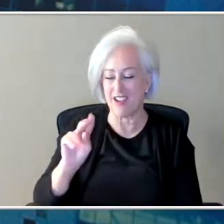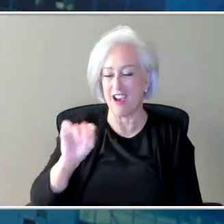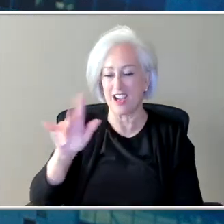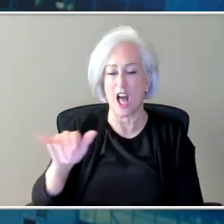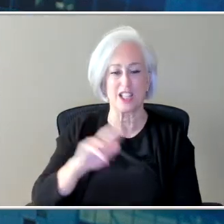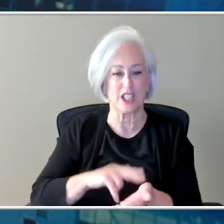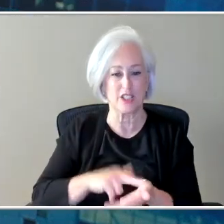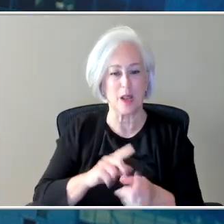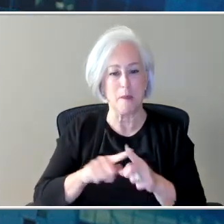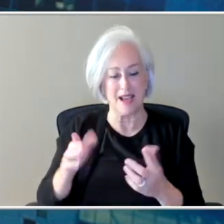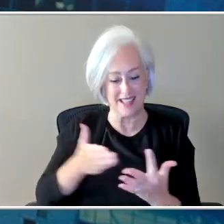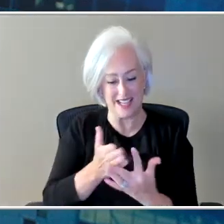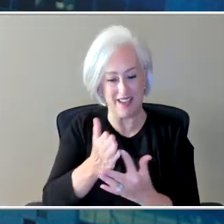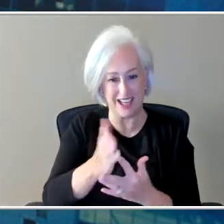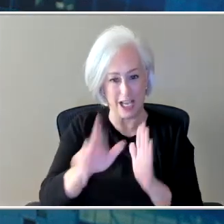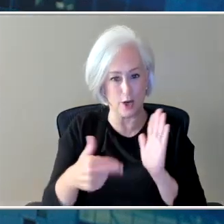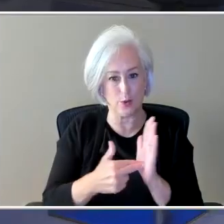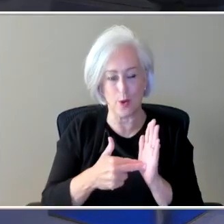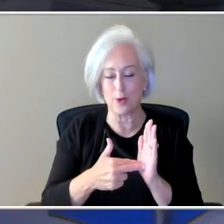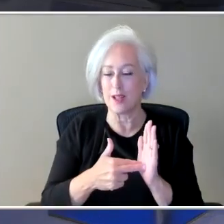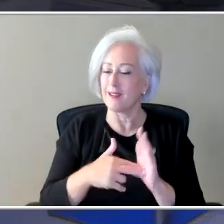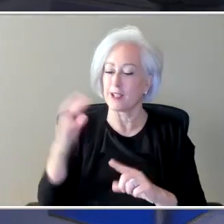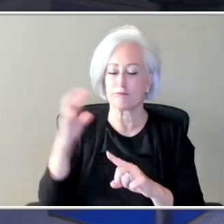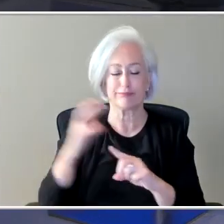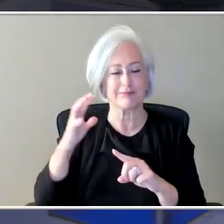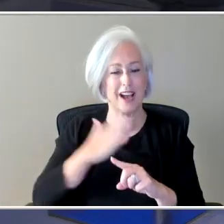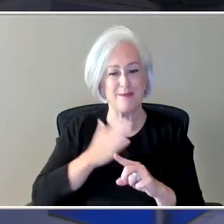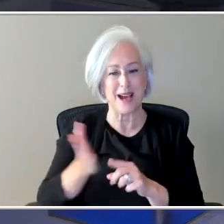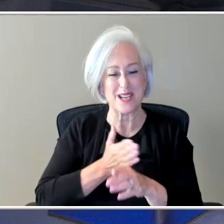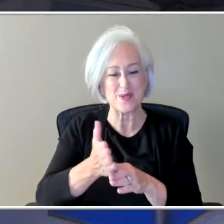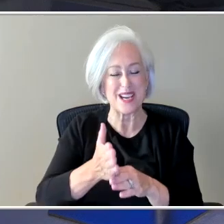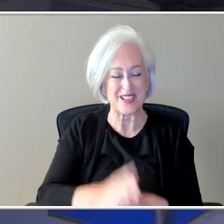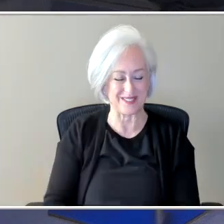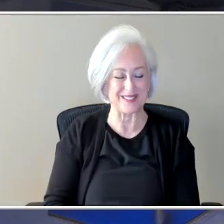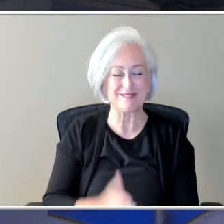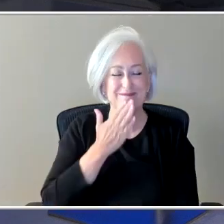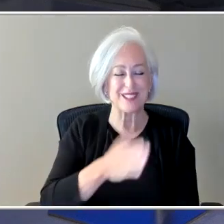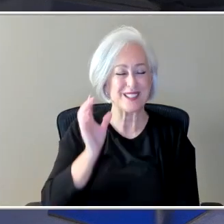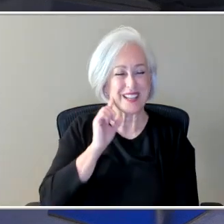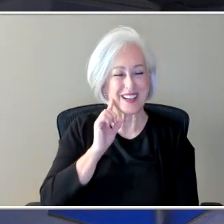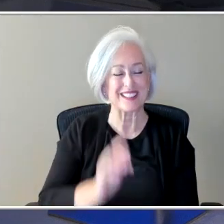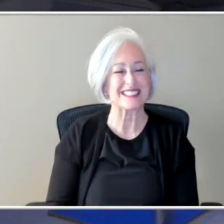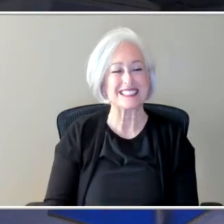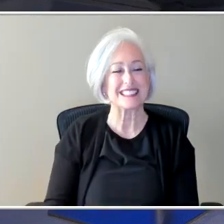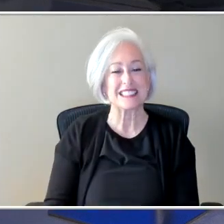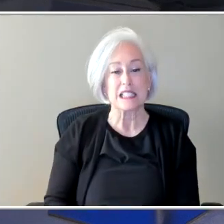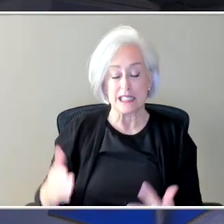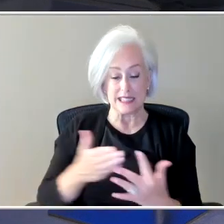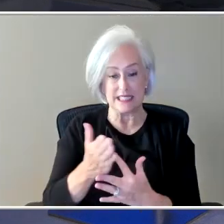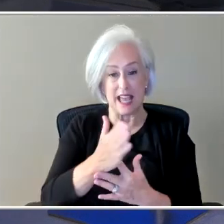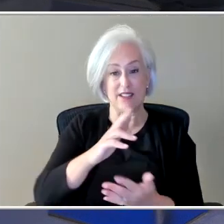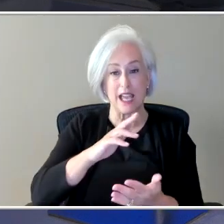really, the highlight of my career. I bet, really. Yeah, that's good. That's great to hear. Is there navigators outside of oncology?